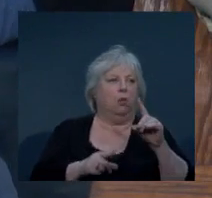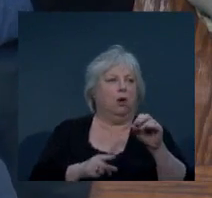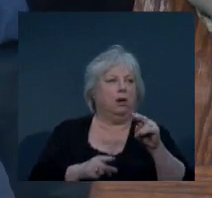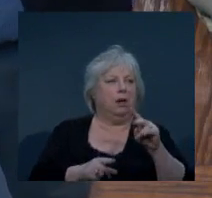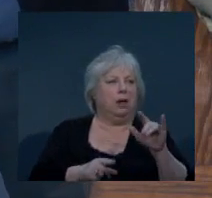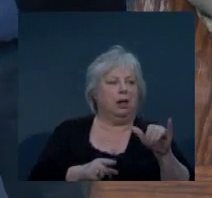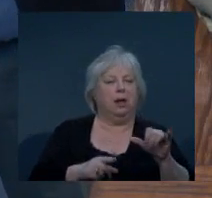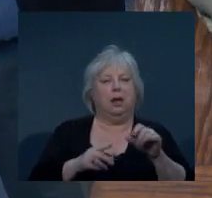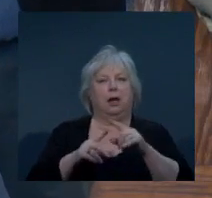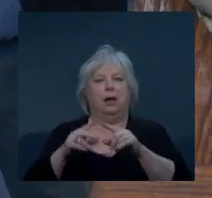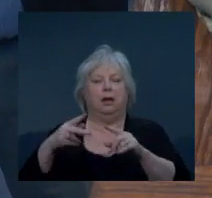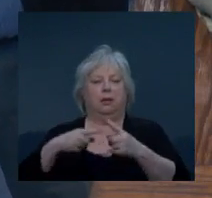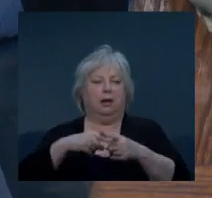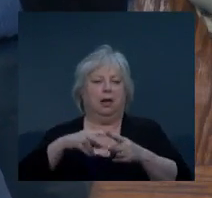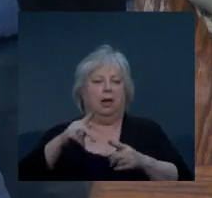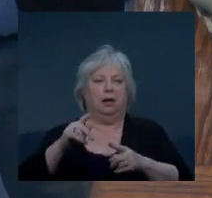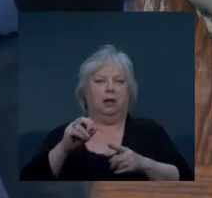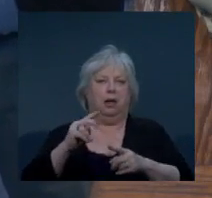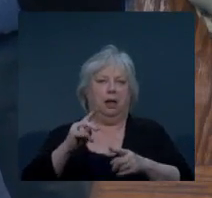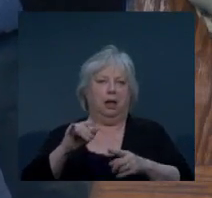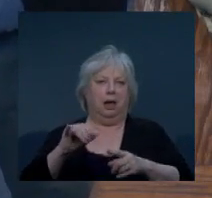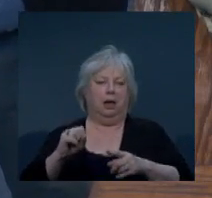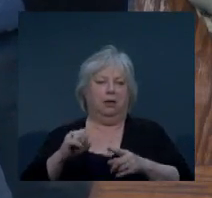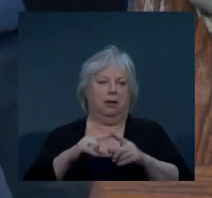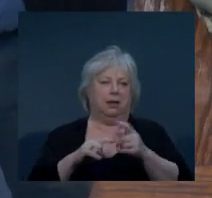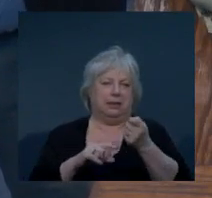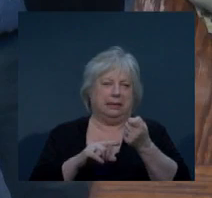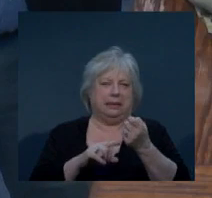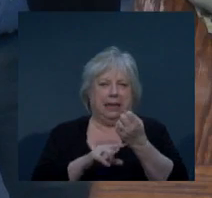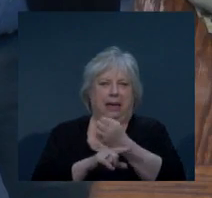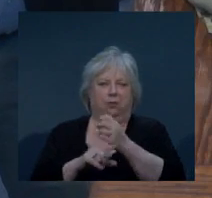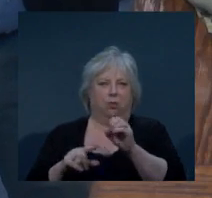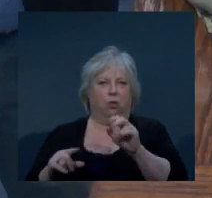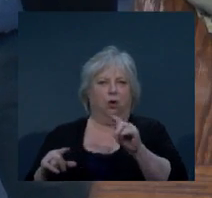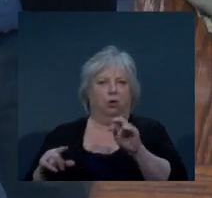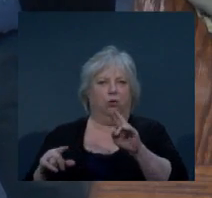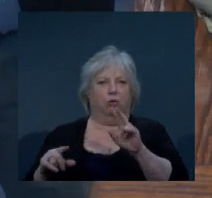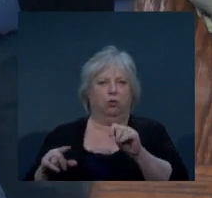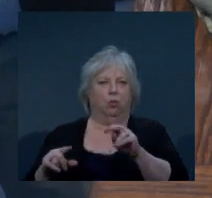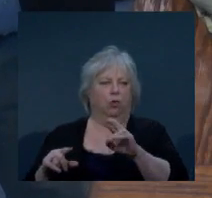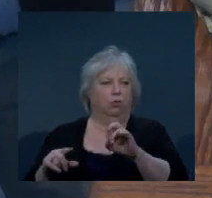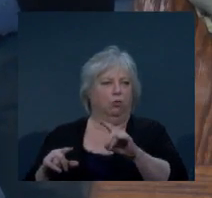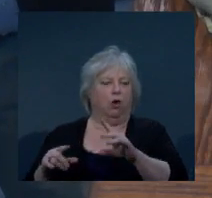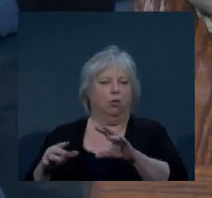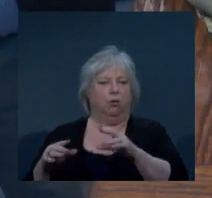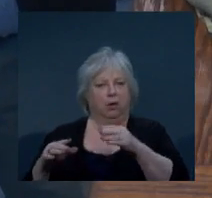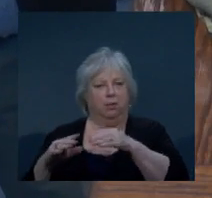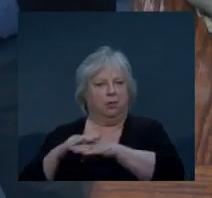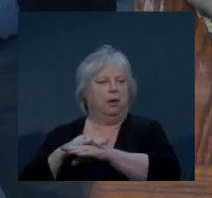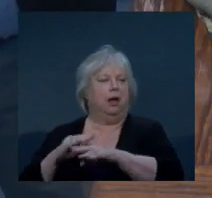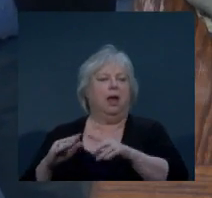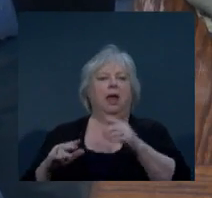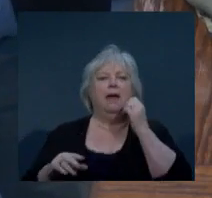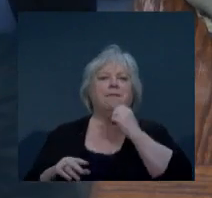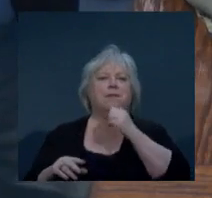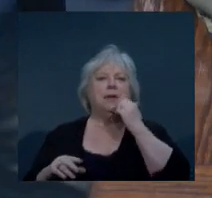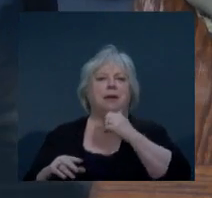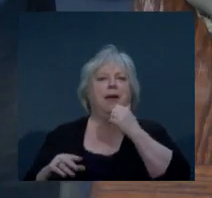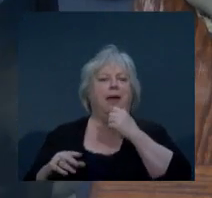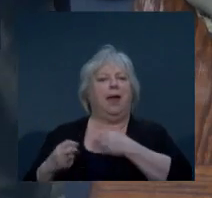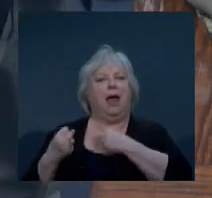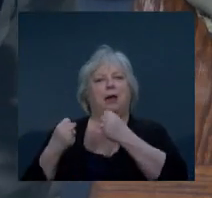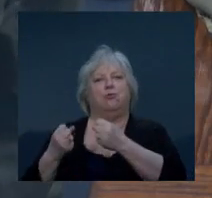and Canis Roads, which is just east of where Stewart Road comes in. I drive this every